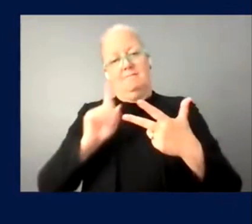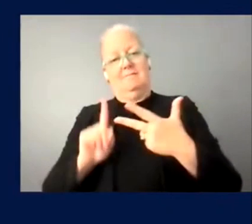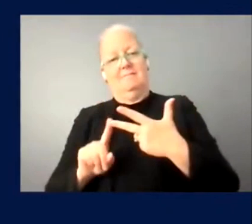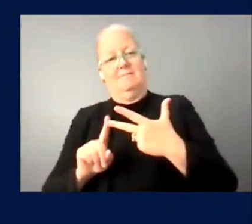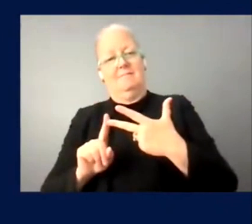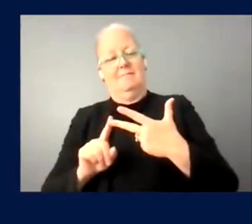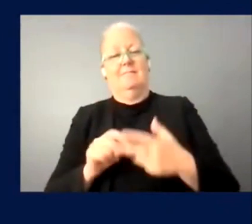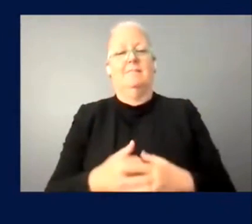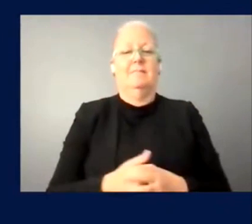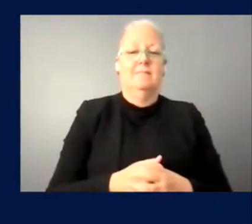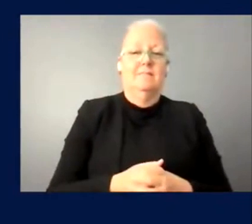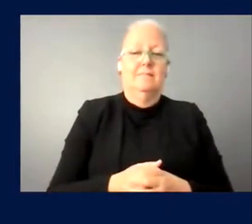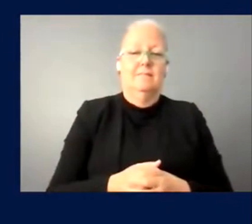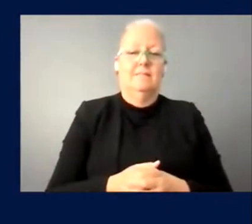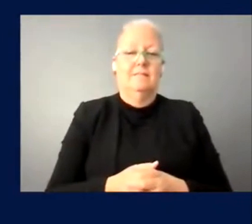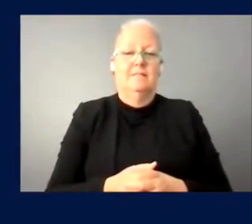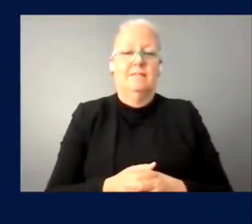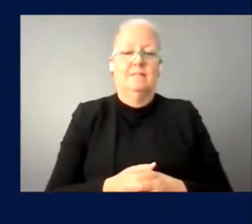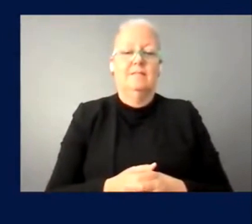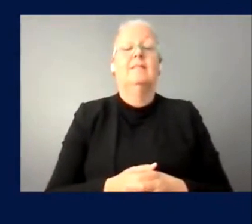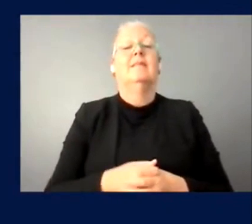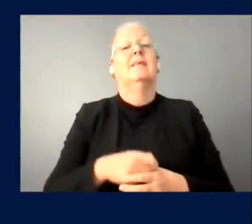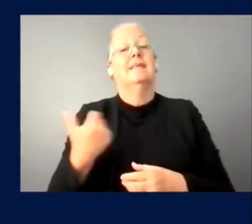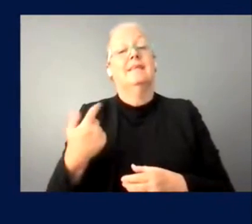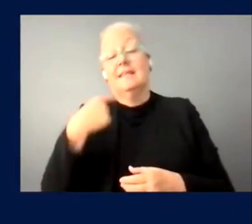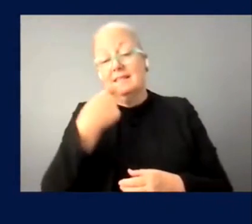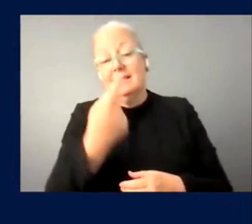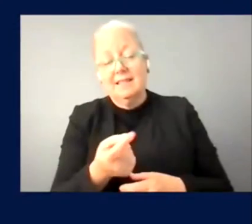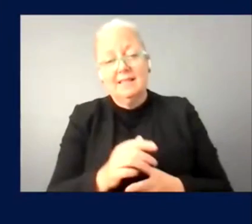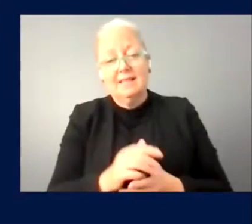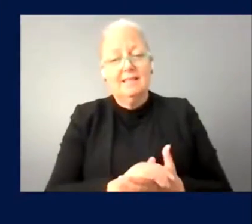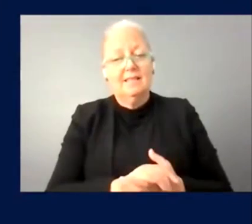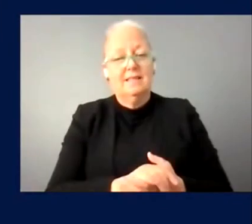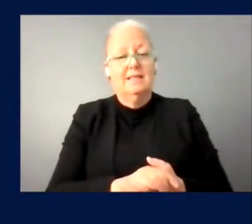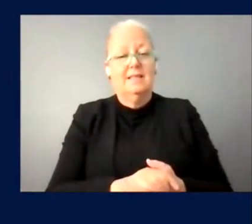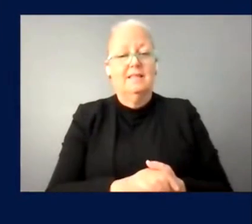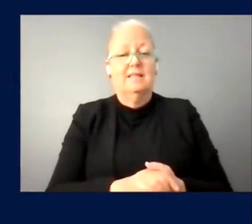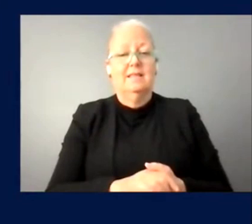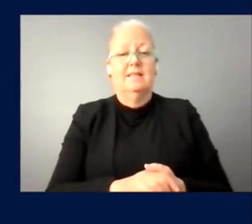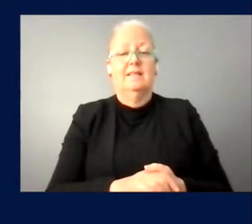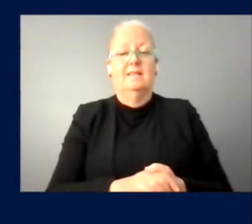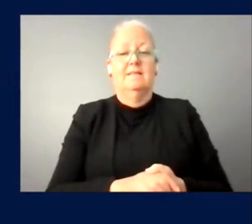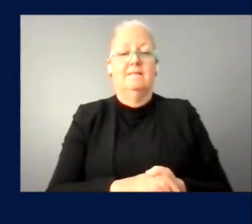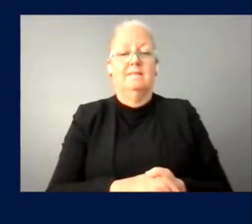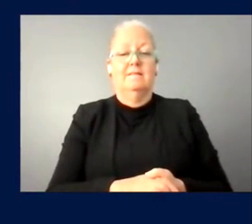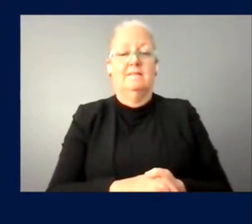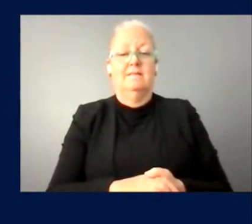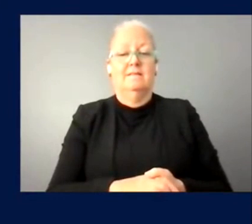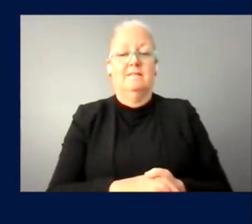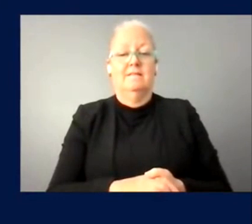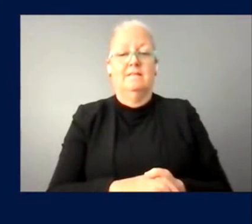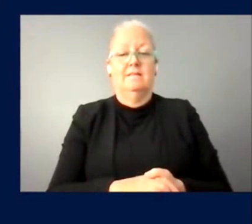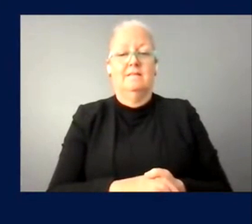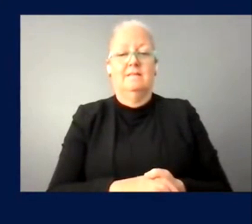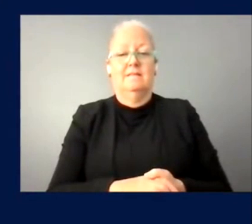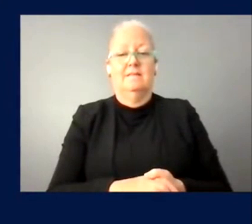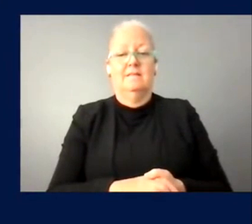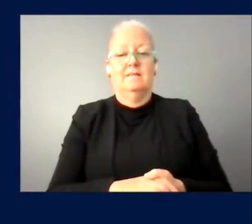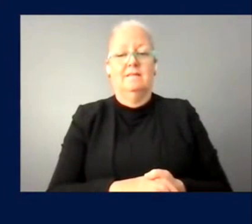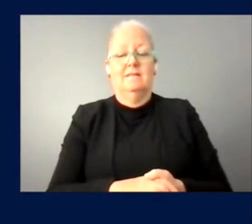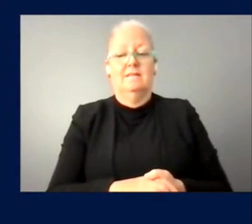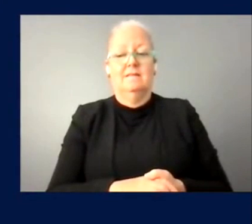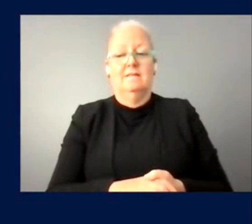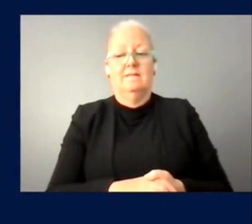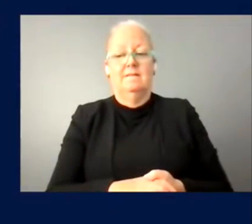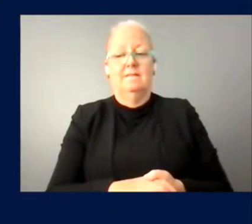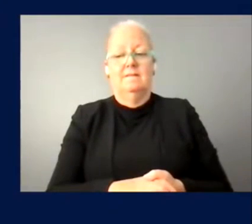So he said for him, the noises, the headaches, and many attractions in the stadium is